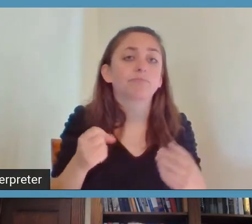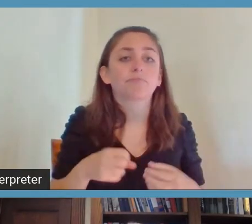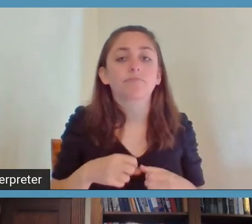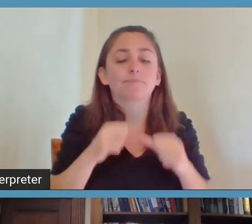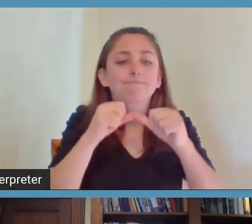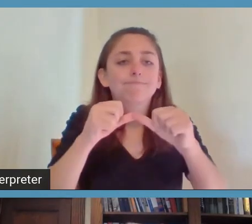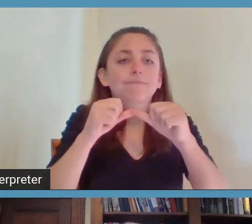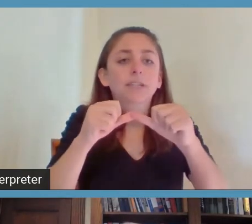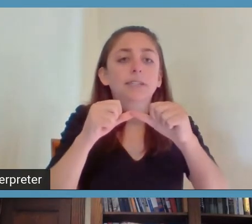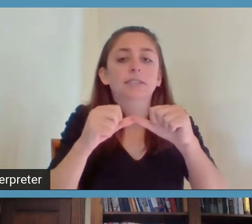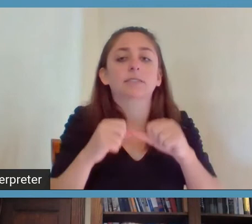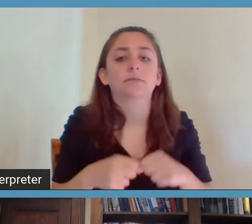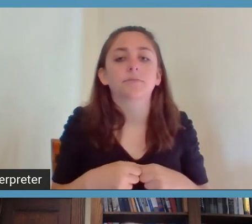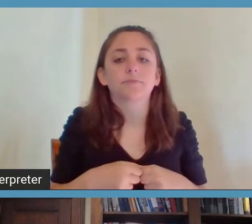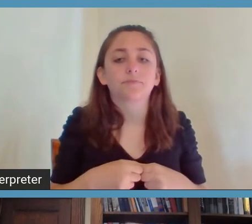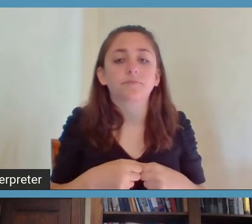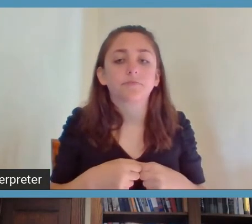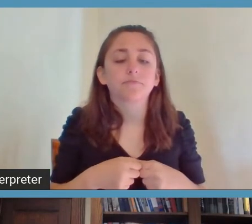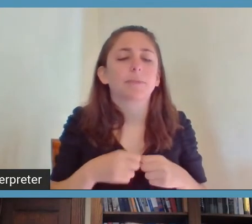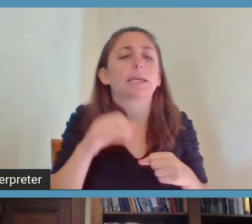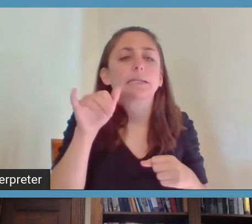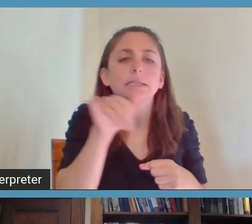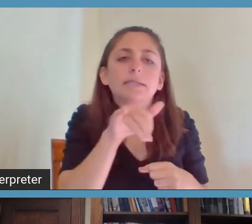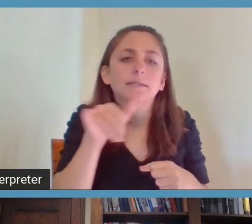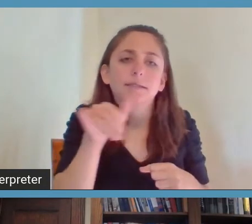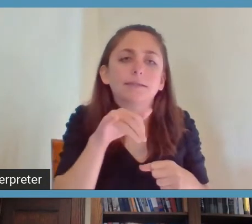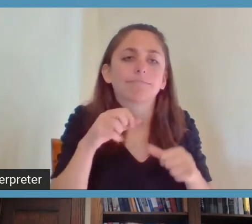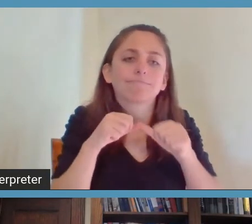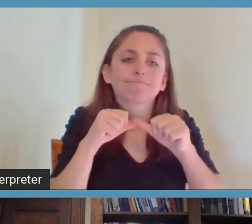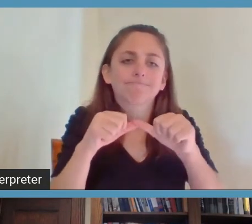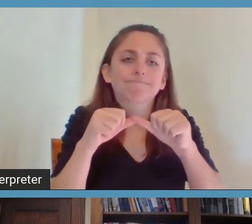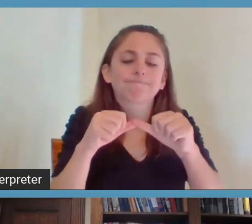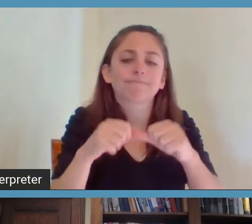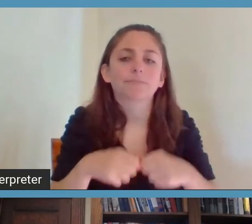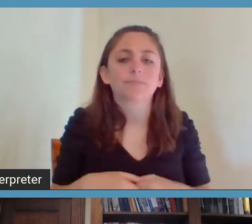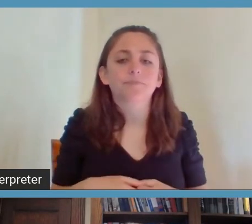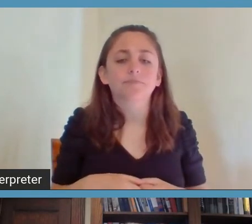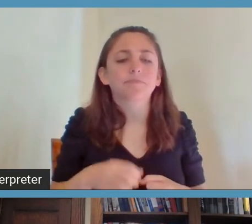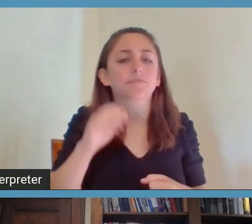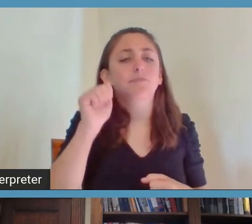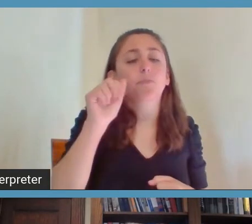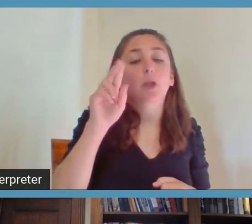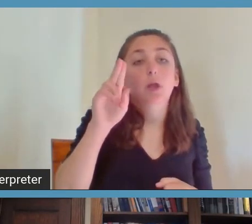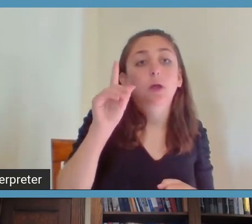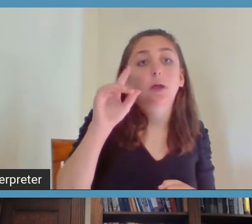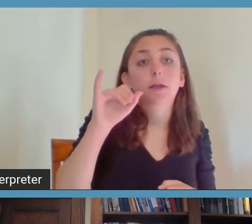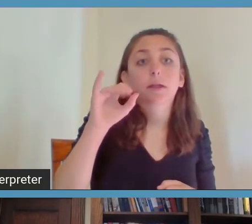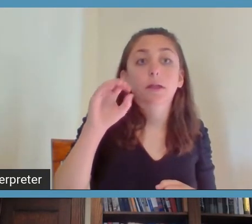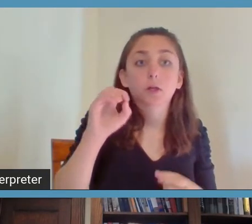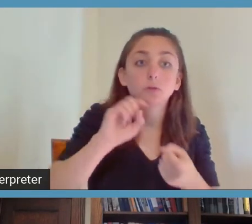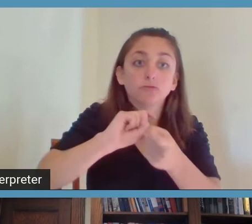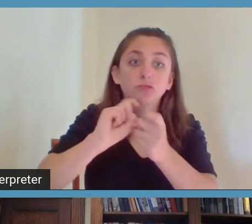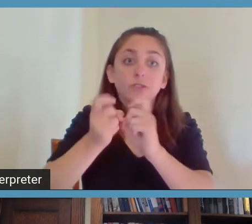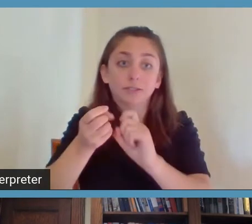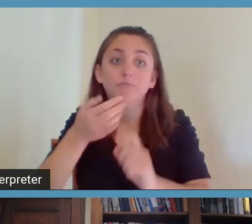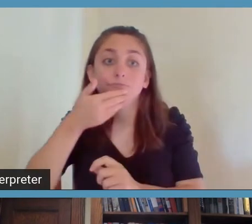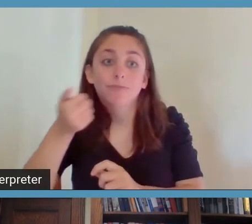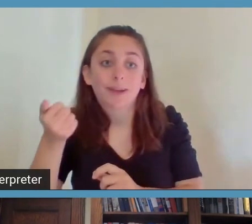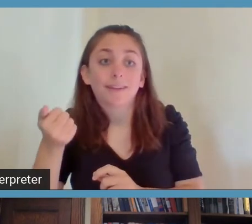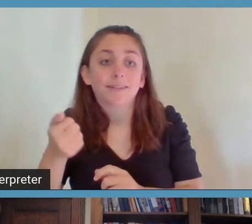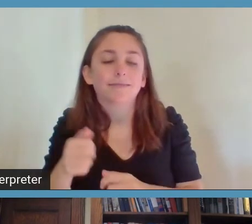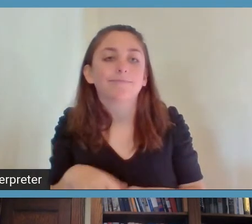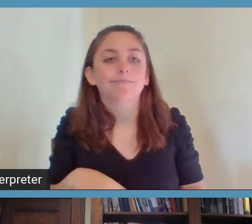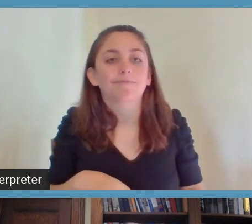I think structurally-wise, it's the same. Audio is a little different because we've sort of upgraded our mics and our editing tools since